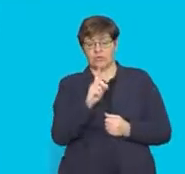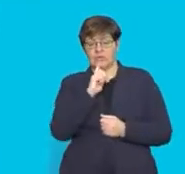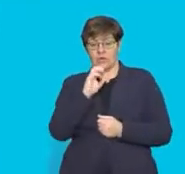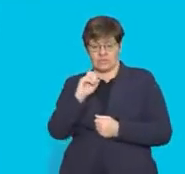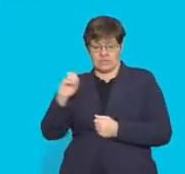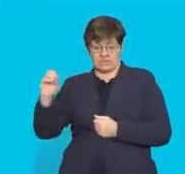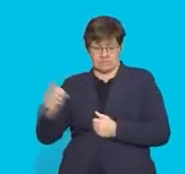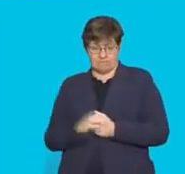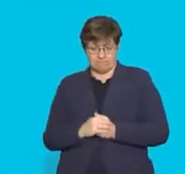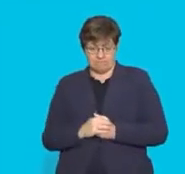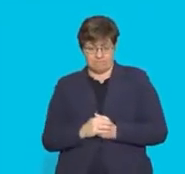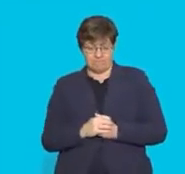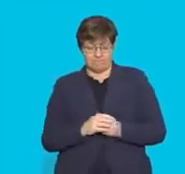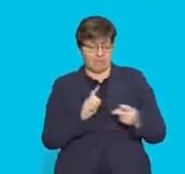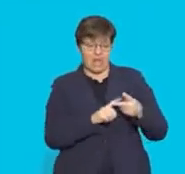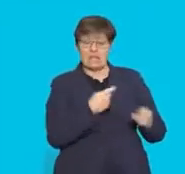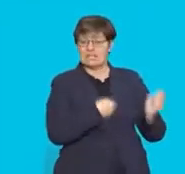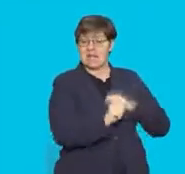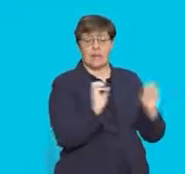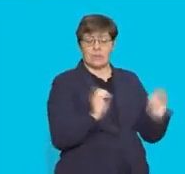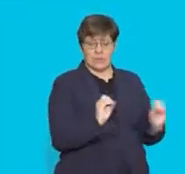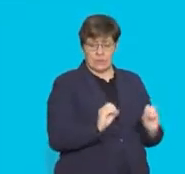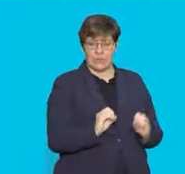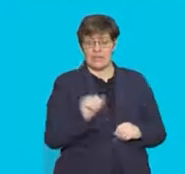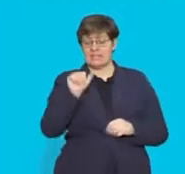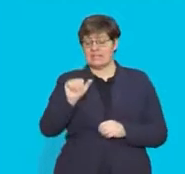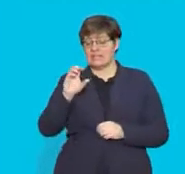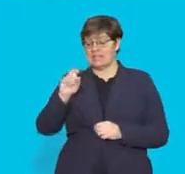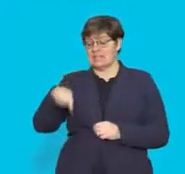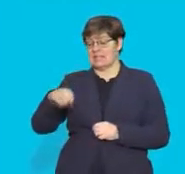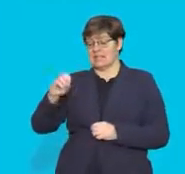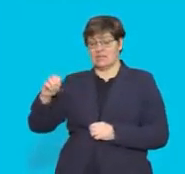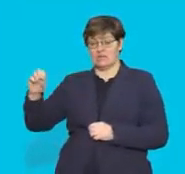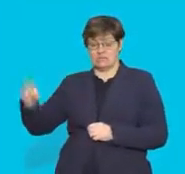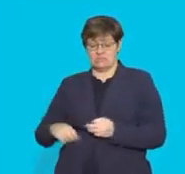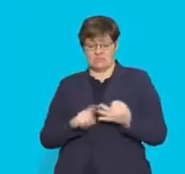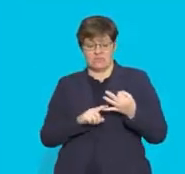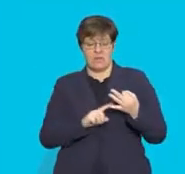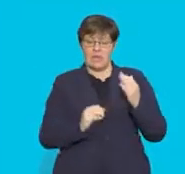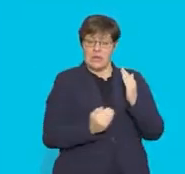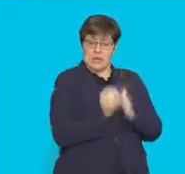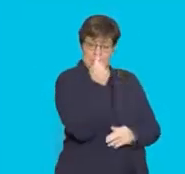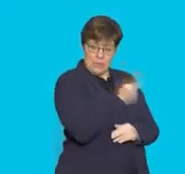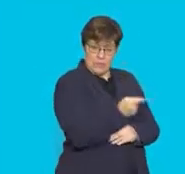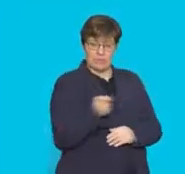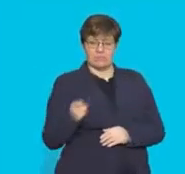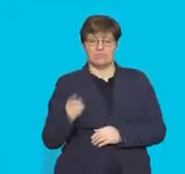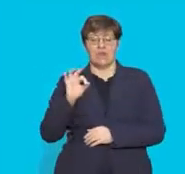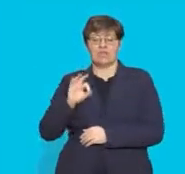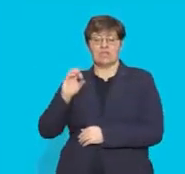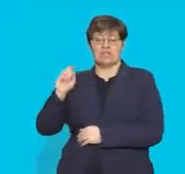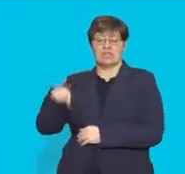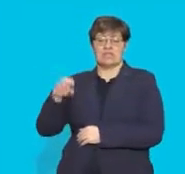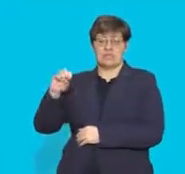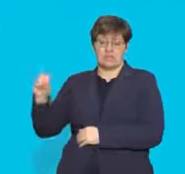2,000 rand, right? The unsold 60,000 rand. The new 30,000 rand. This is